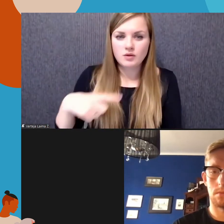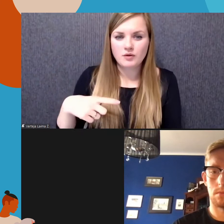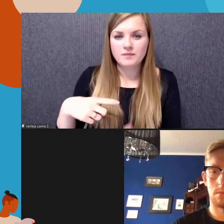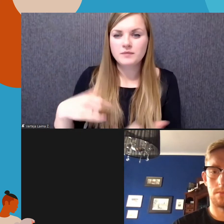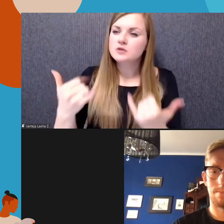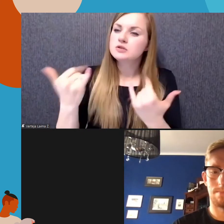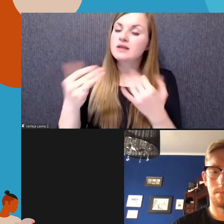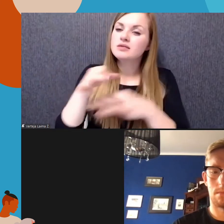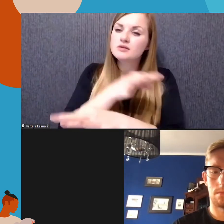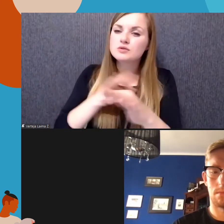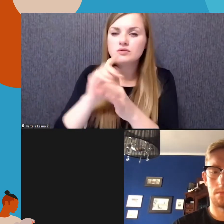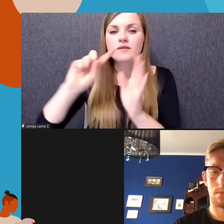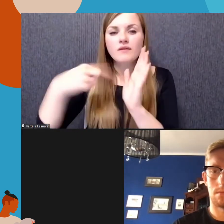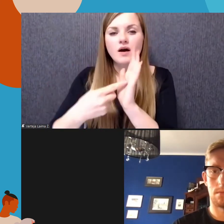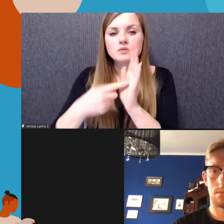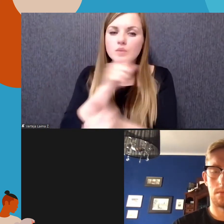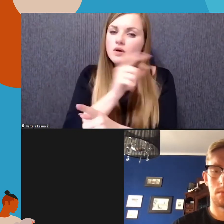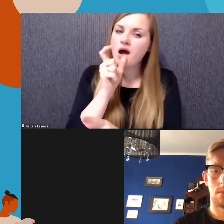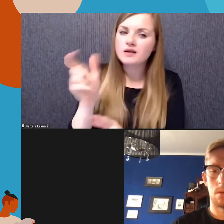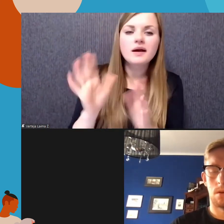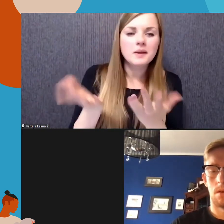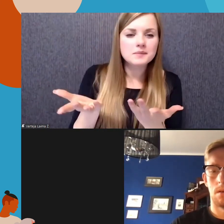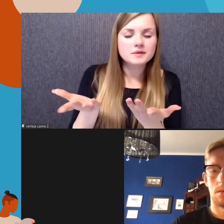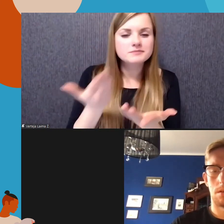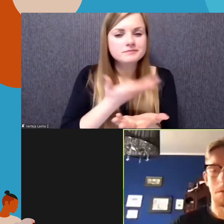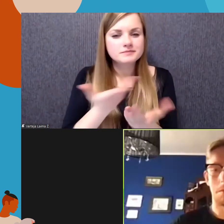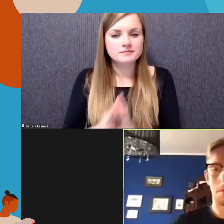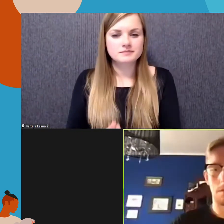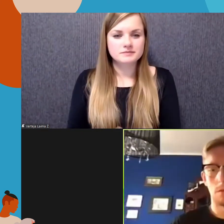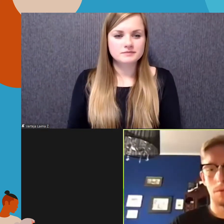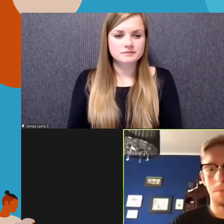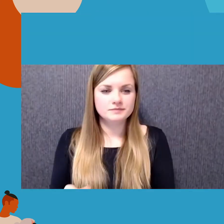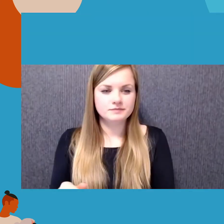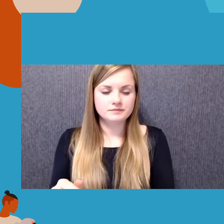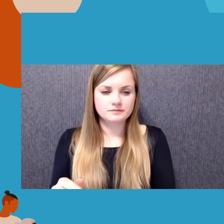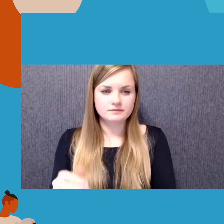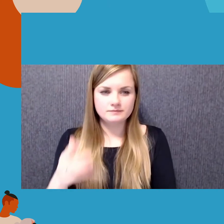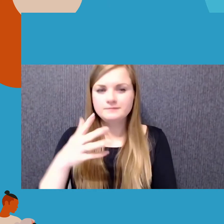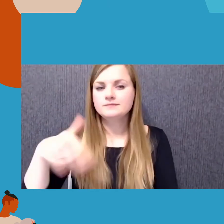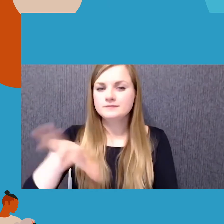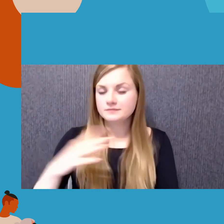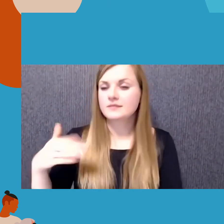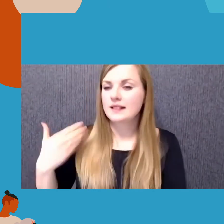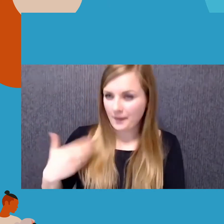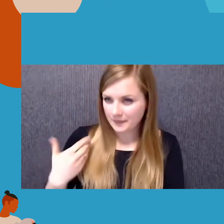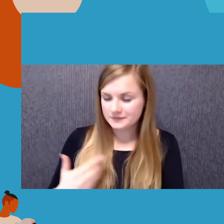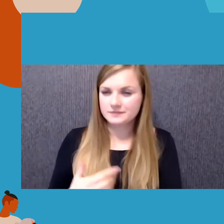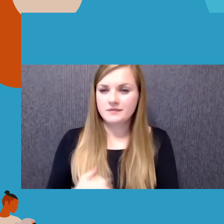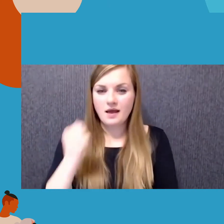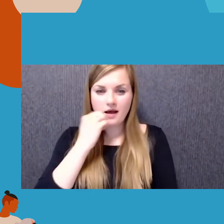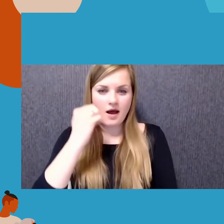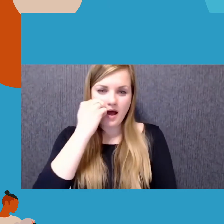wait for the judgment of the European Court of Human Rights for 5 years. So can you comment on that?